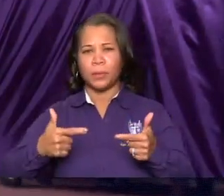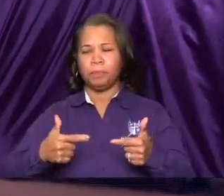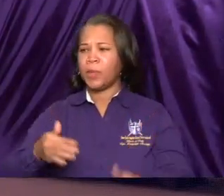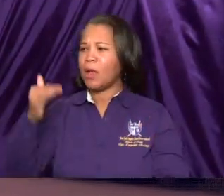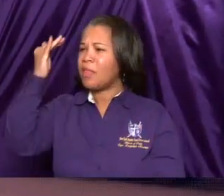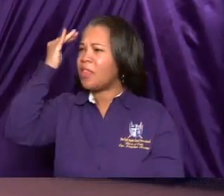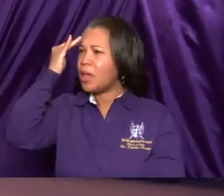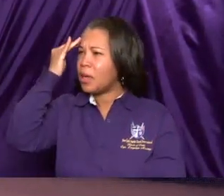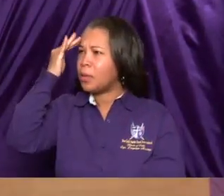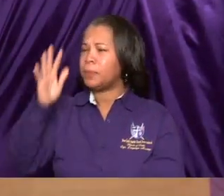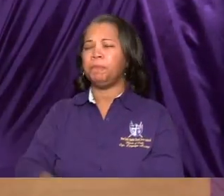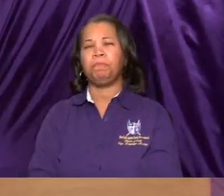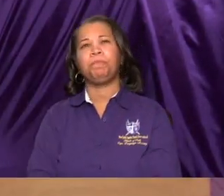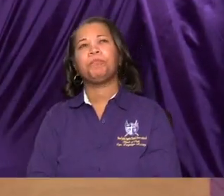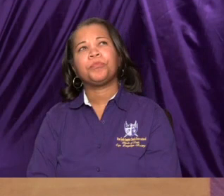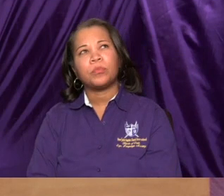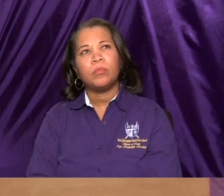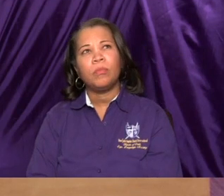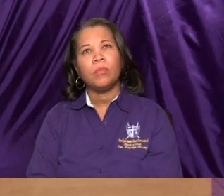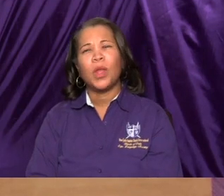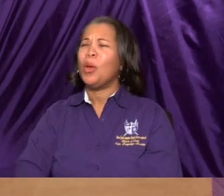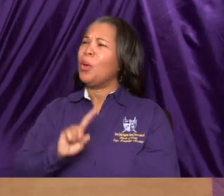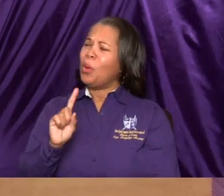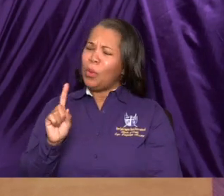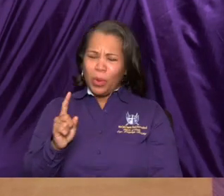Thinking to yourself, when will it happen for me?